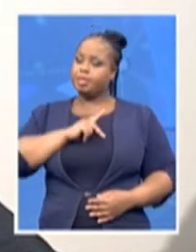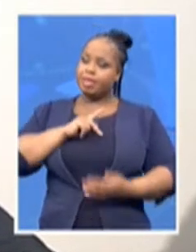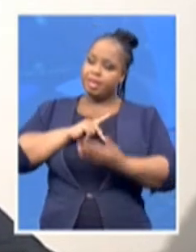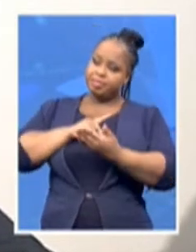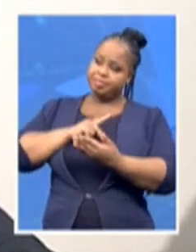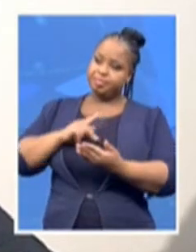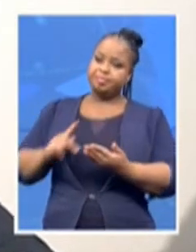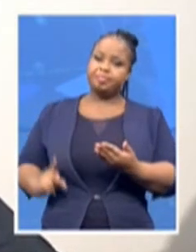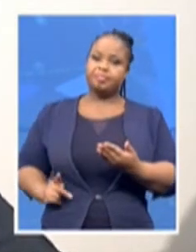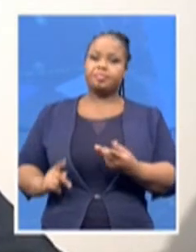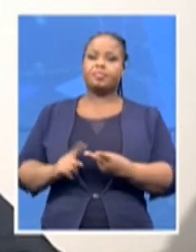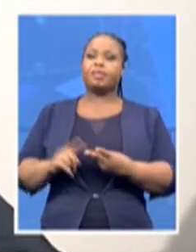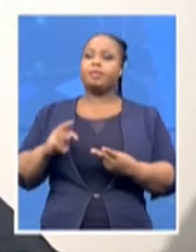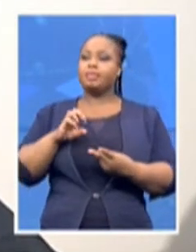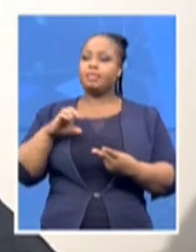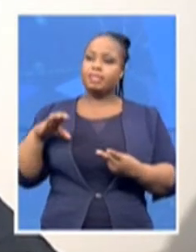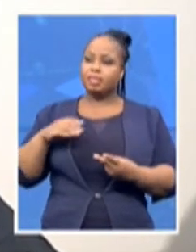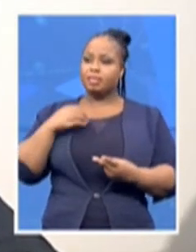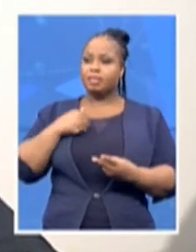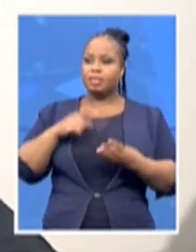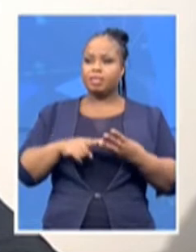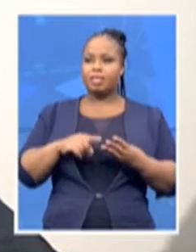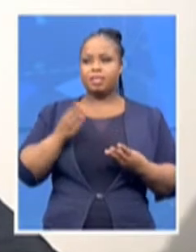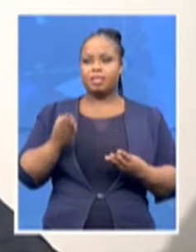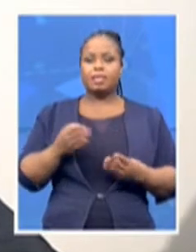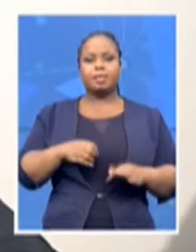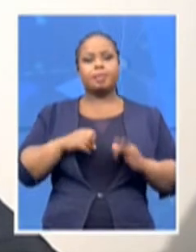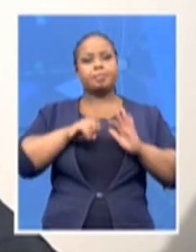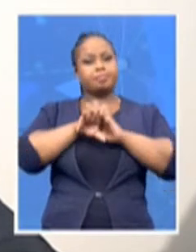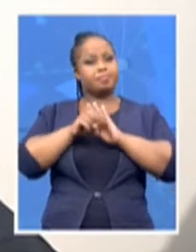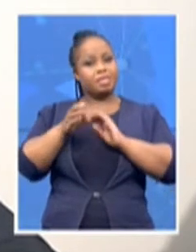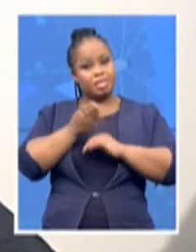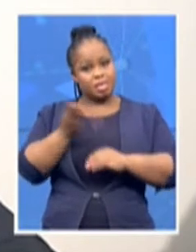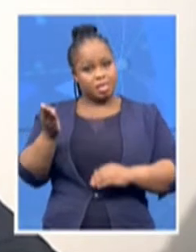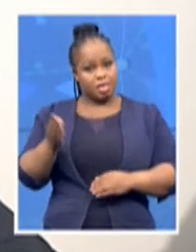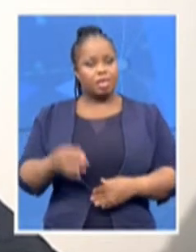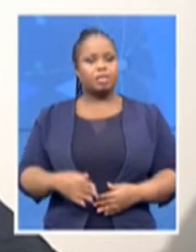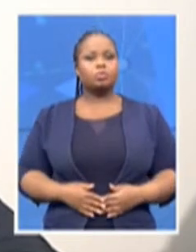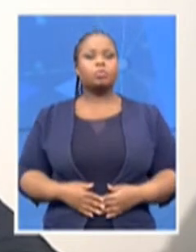members of the media, we are indeed also making a lot of progress